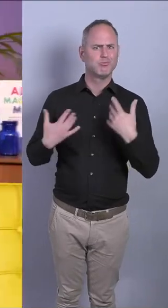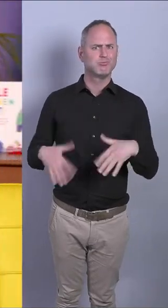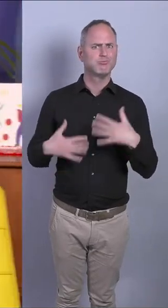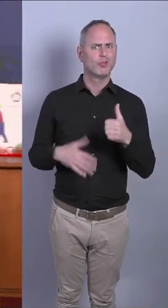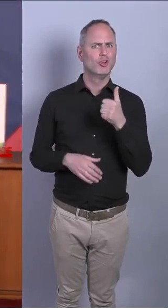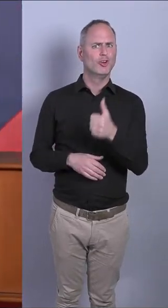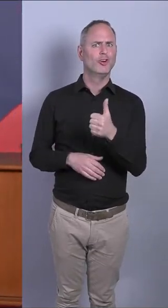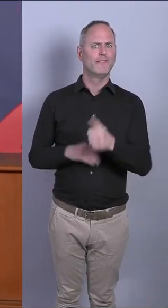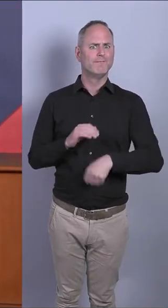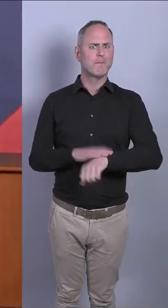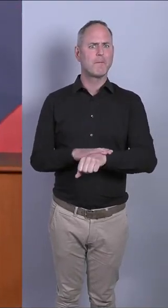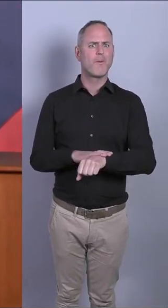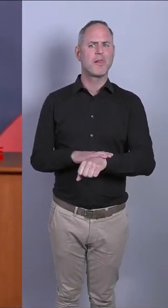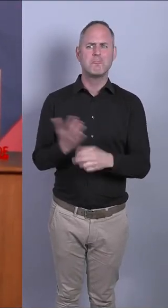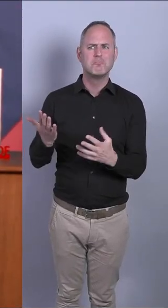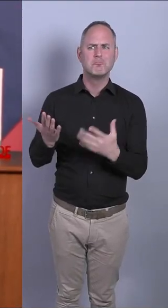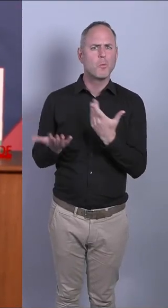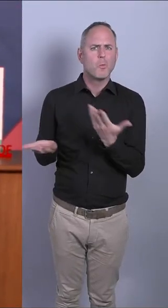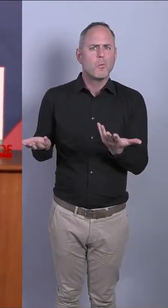you want to start maybe?